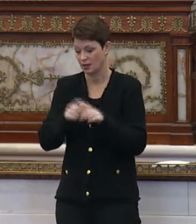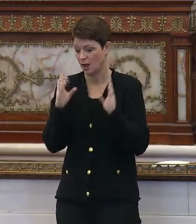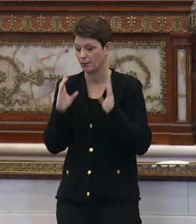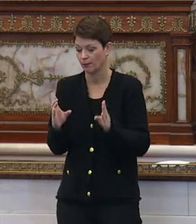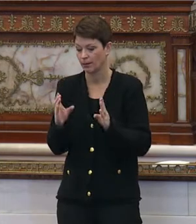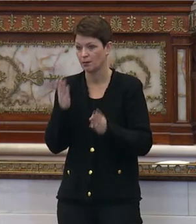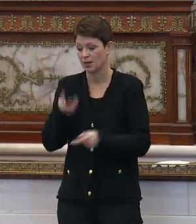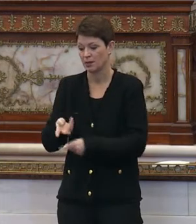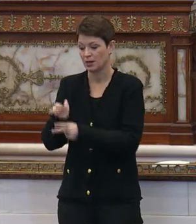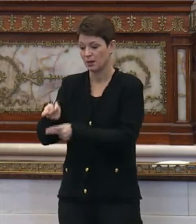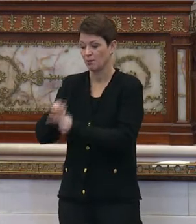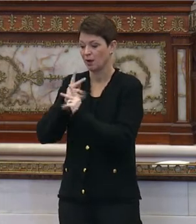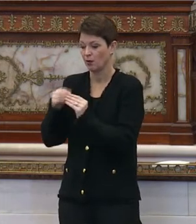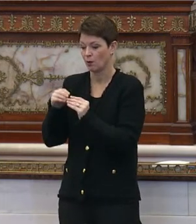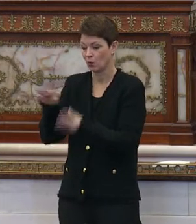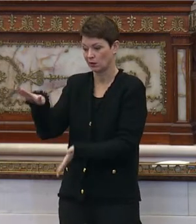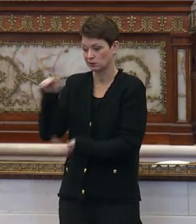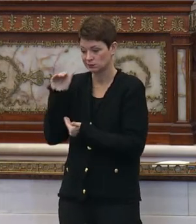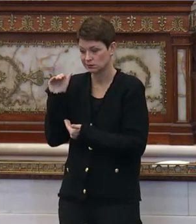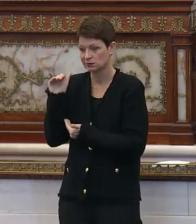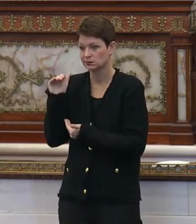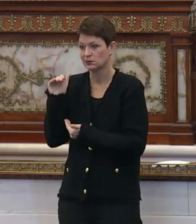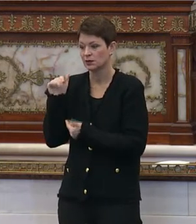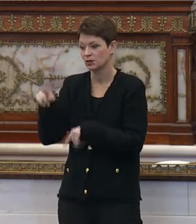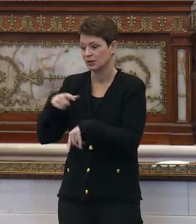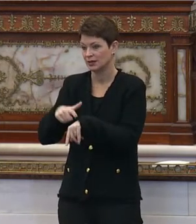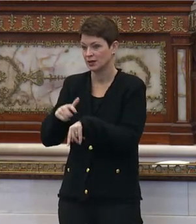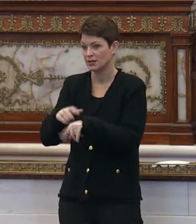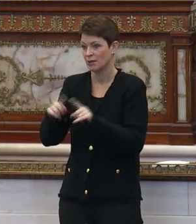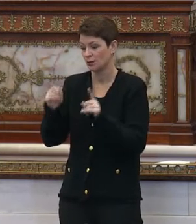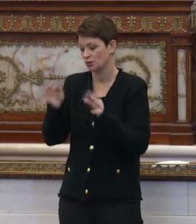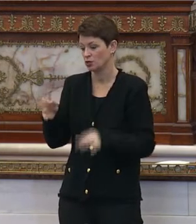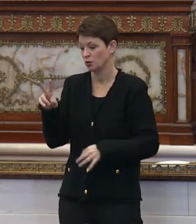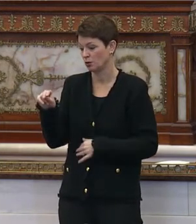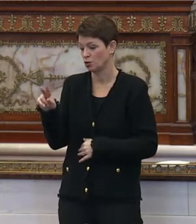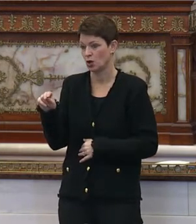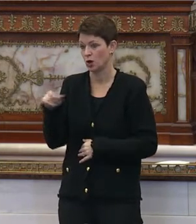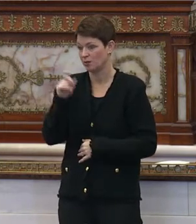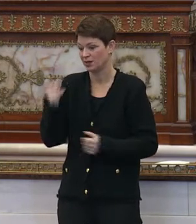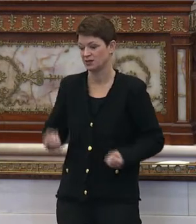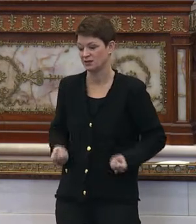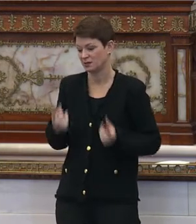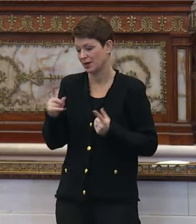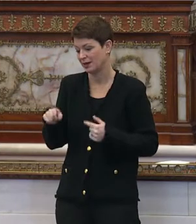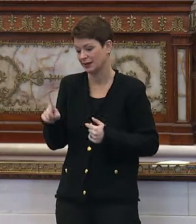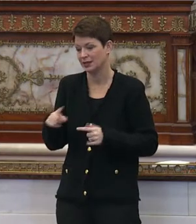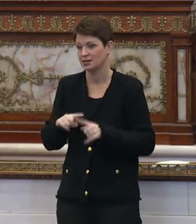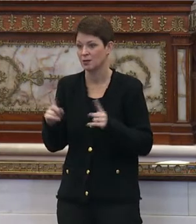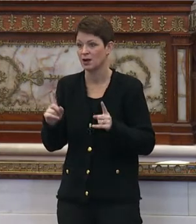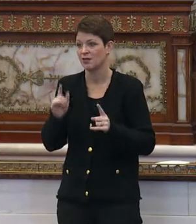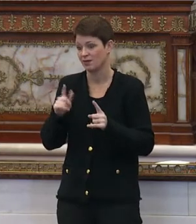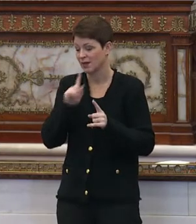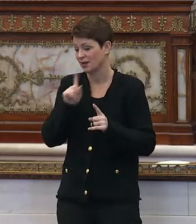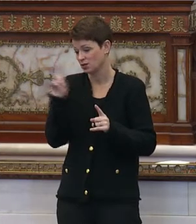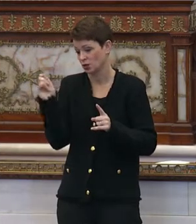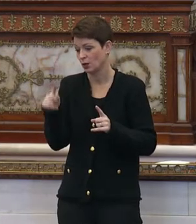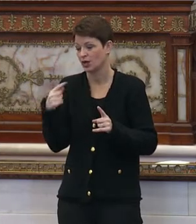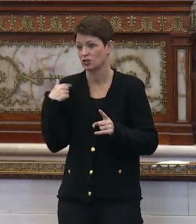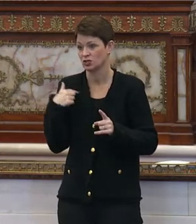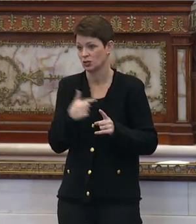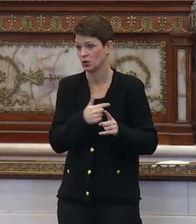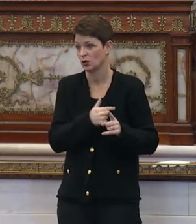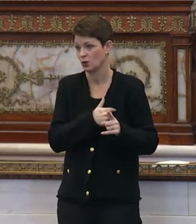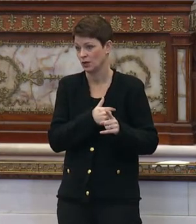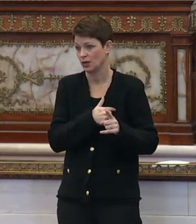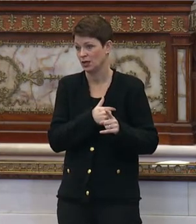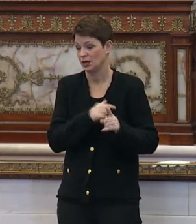frame, maybe borrow more. At that time, we determined no based on spending needs. But that is a question that